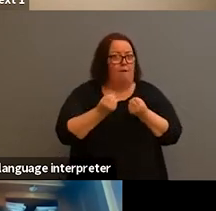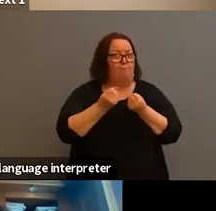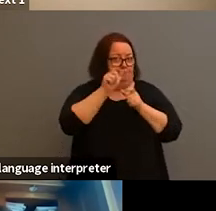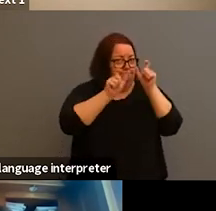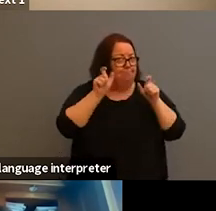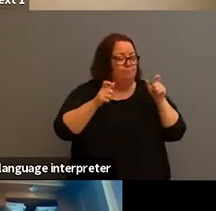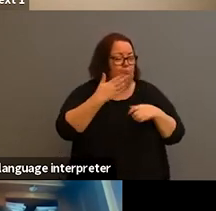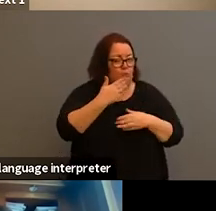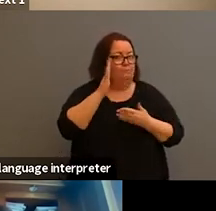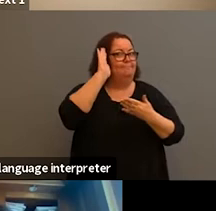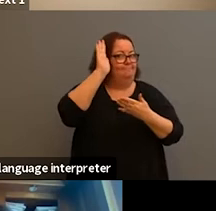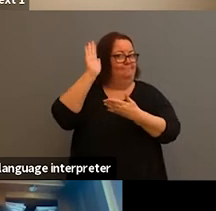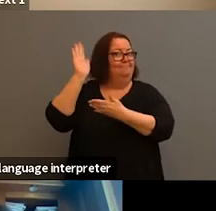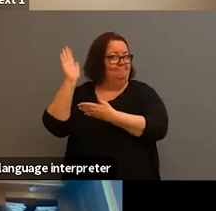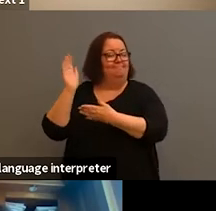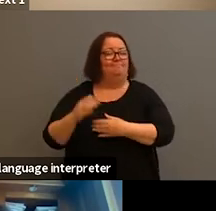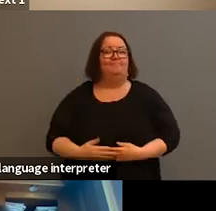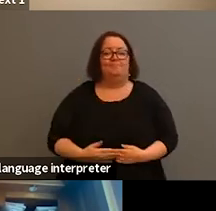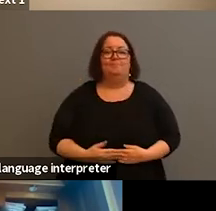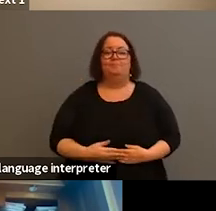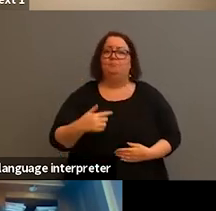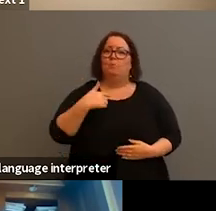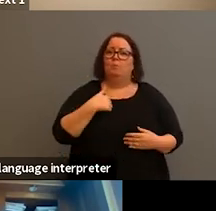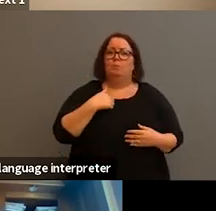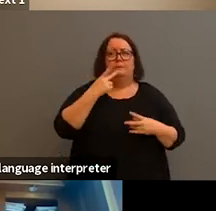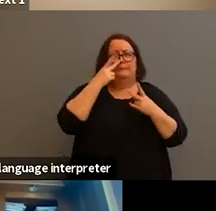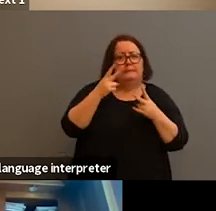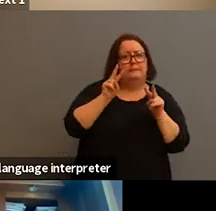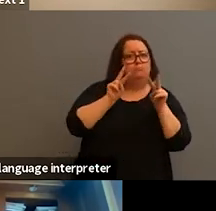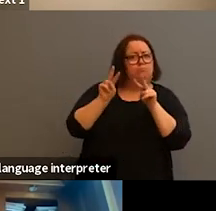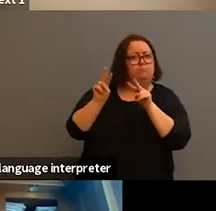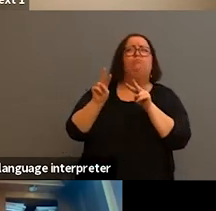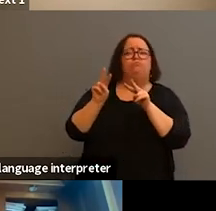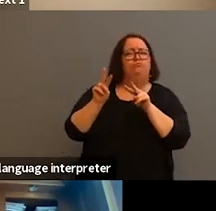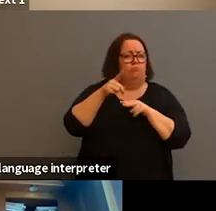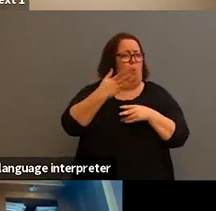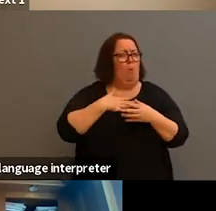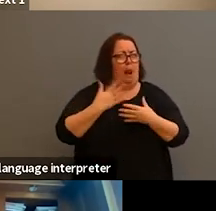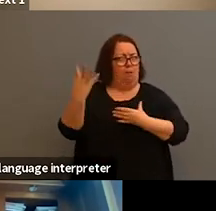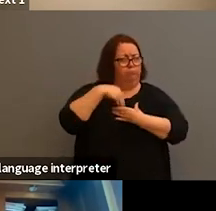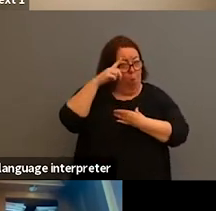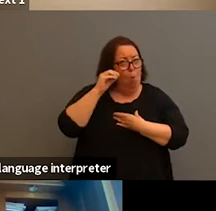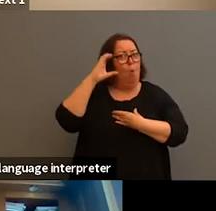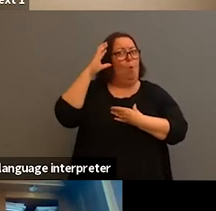So I hope that this will be a fruitful event for everybody listening also.